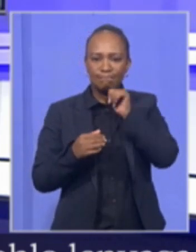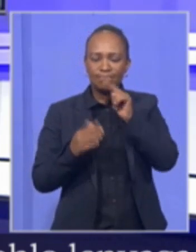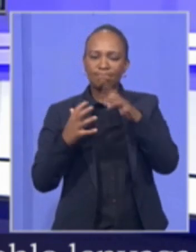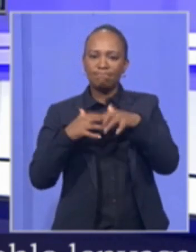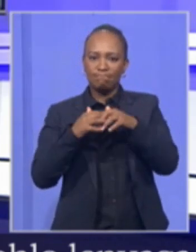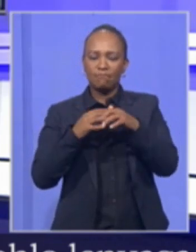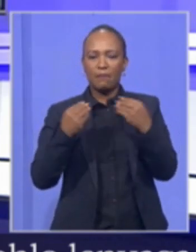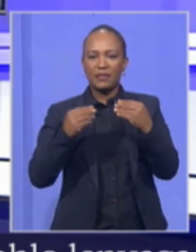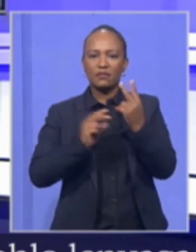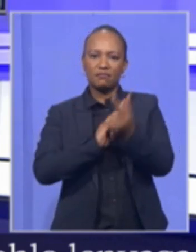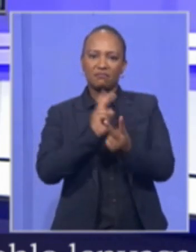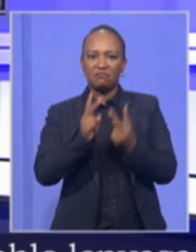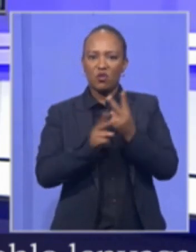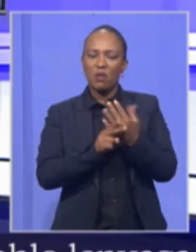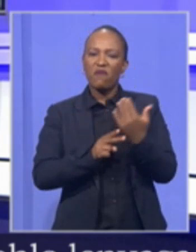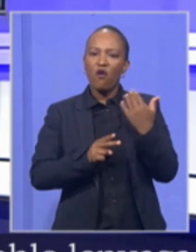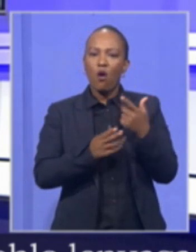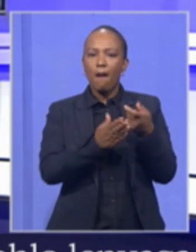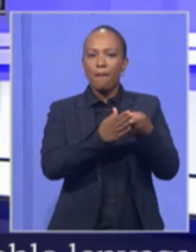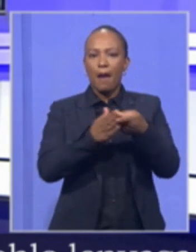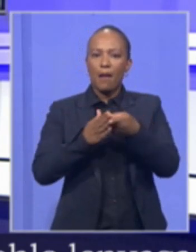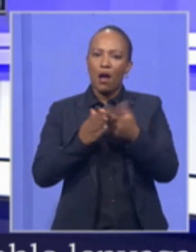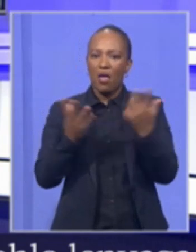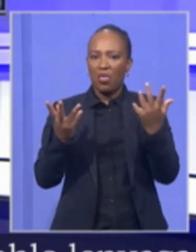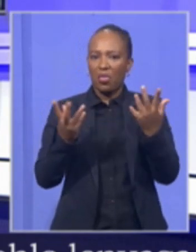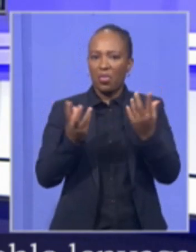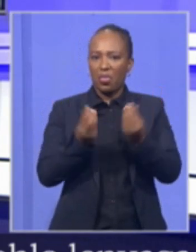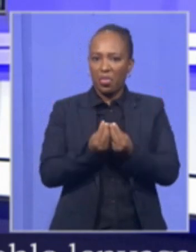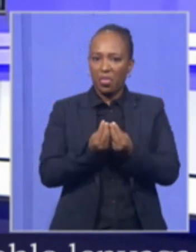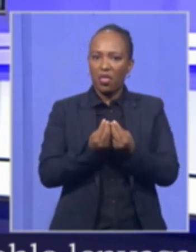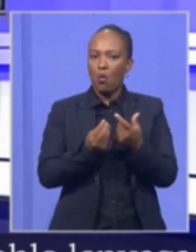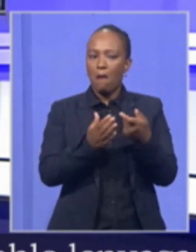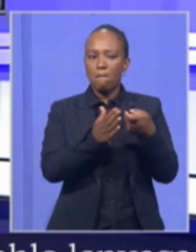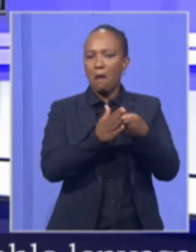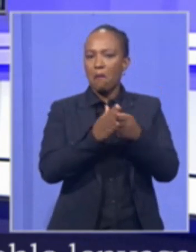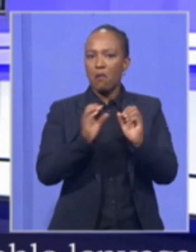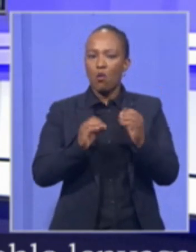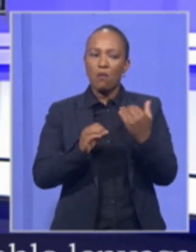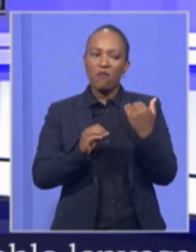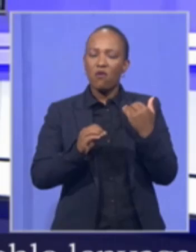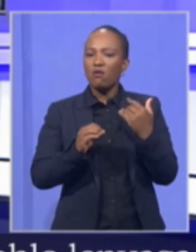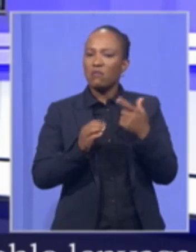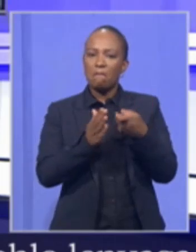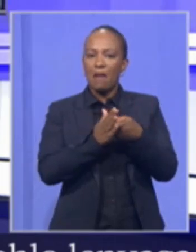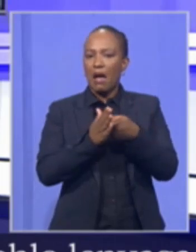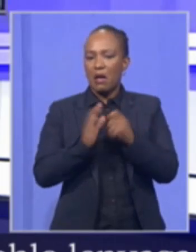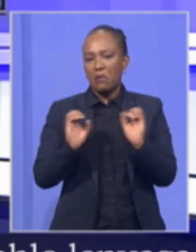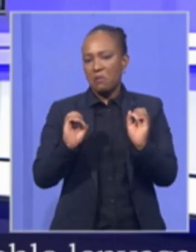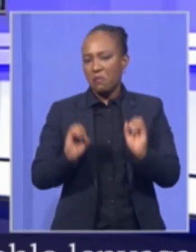ba se kae le ditšweletšwa tša bona di se tša rekišwa ka ge batho ba fokoditše go reka.